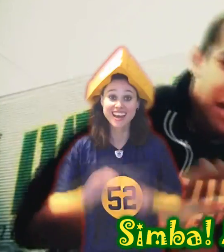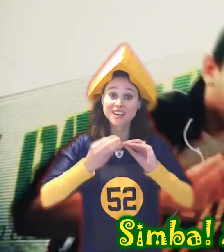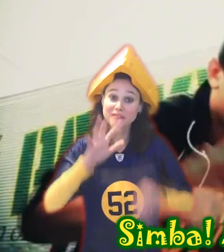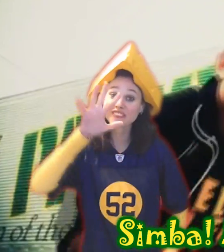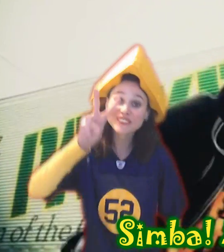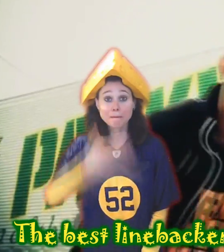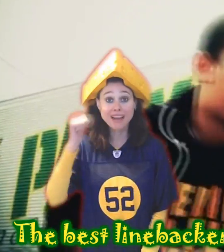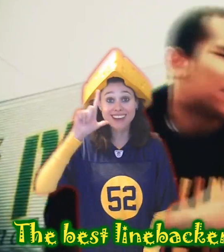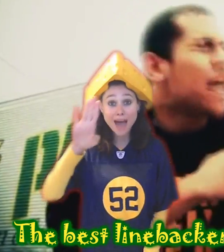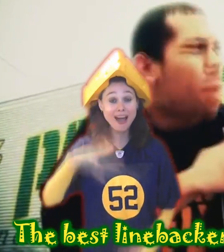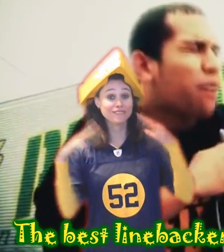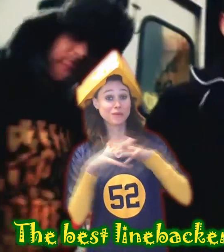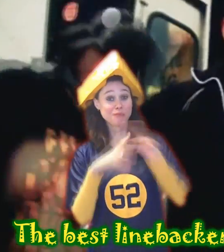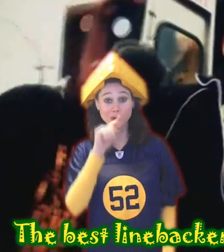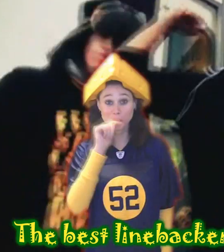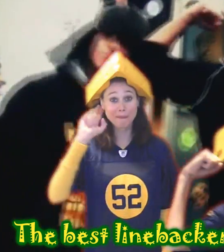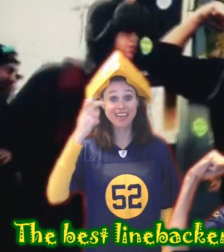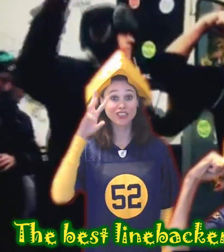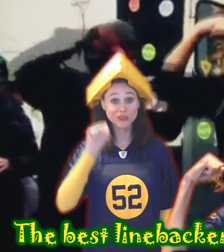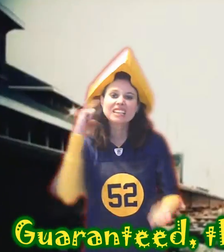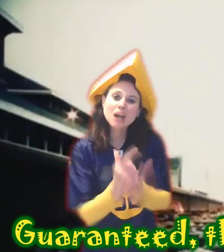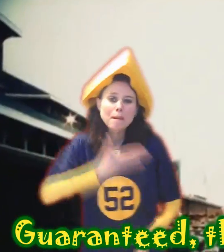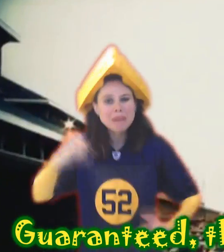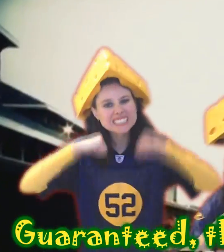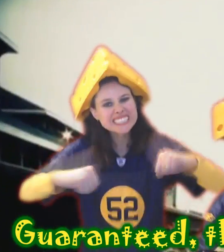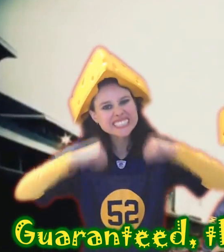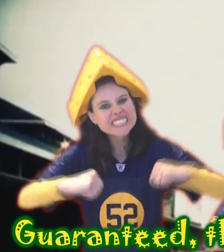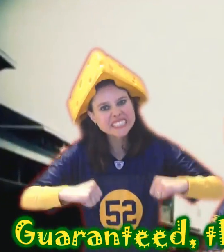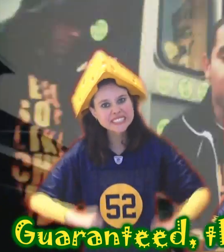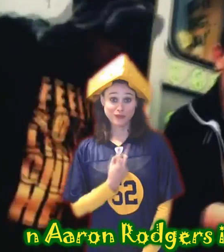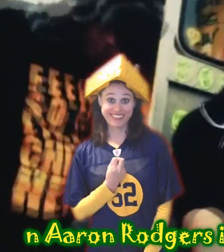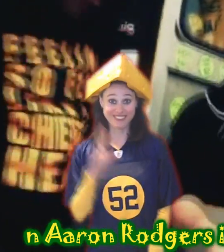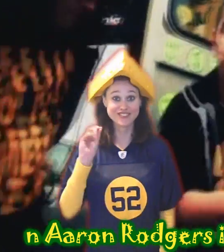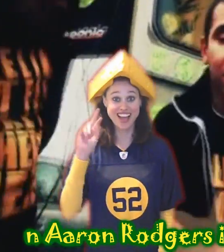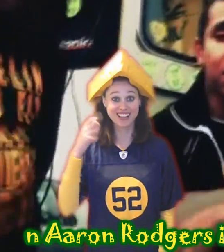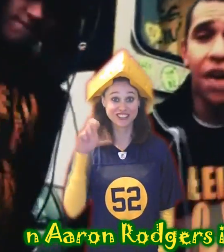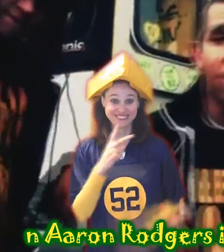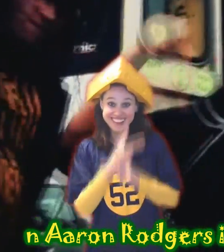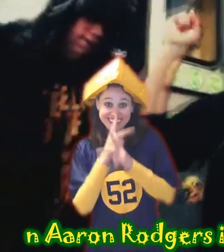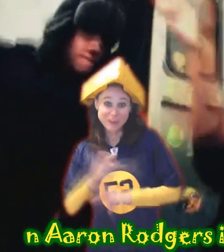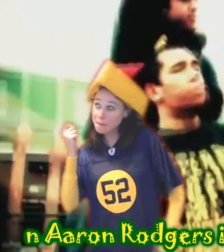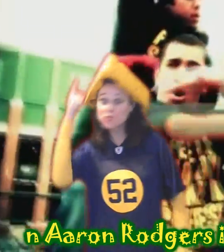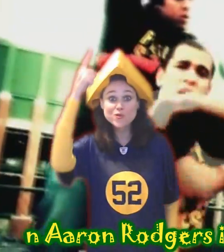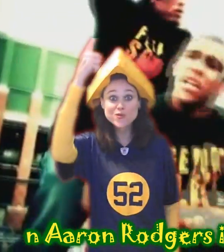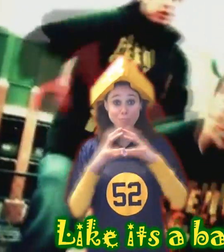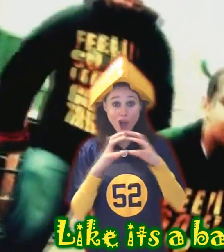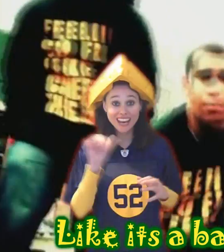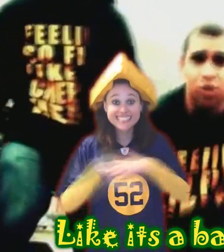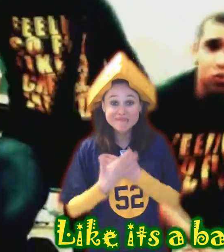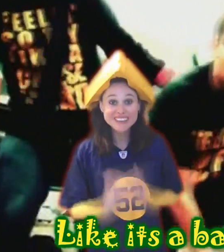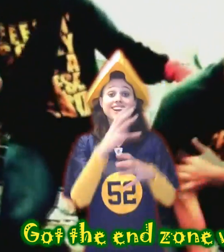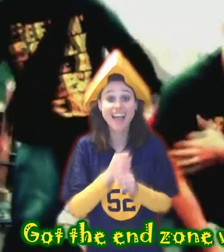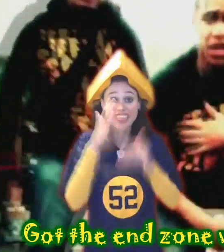Simba, number 52, the best linebacker in football is Matthews. Guaranteed the best secondary in Aaron Rodgers is carefully airing the ball. Like